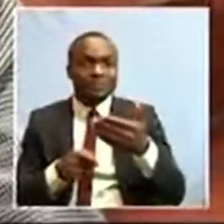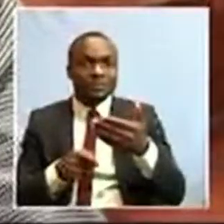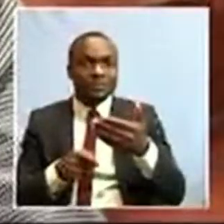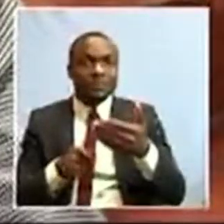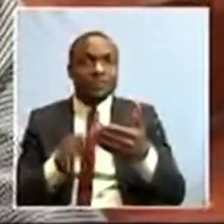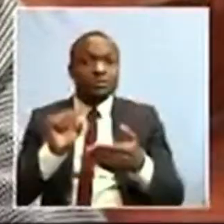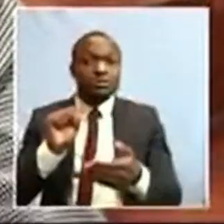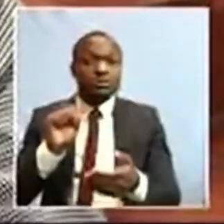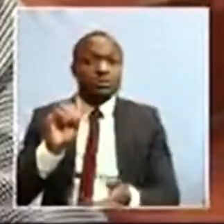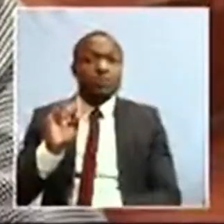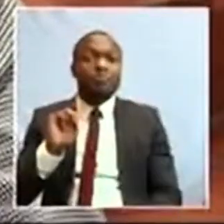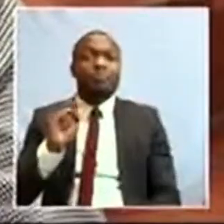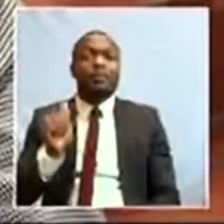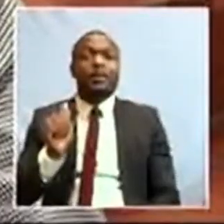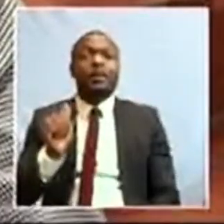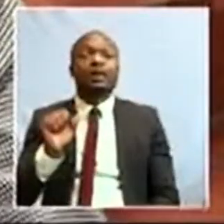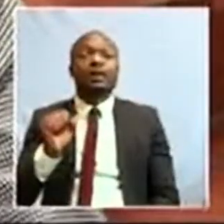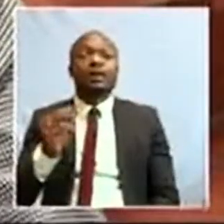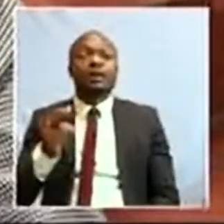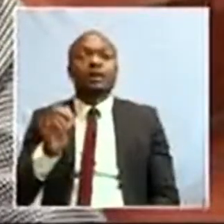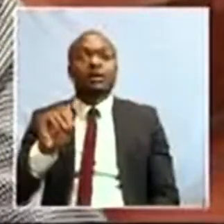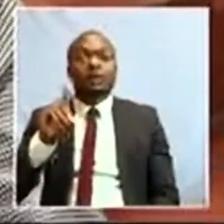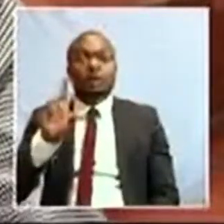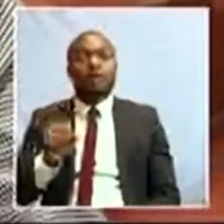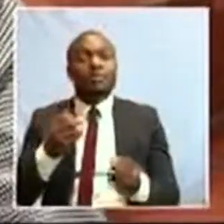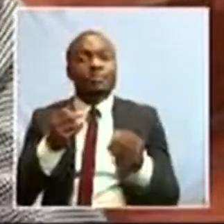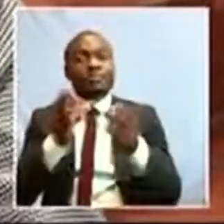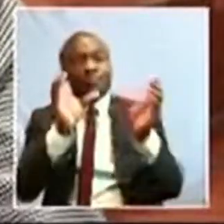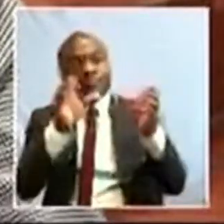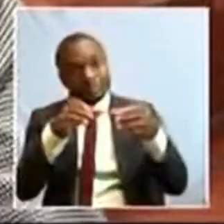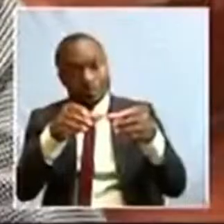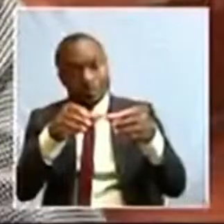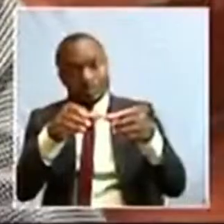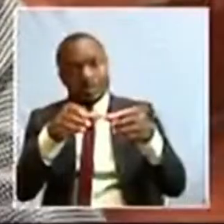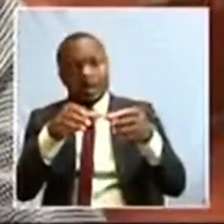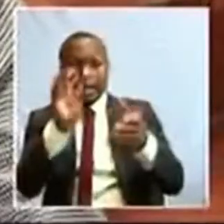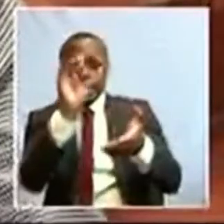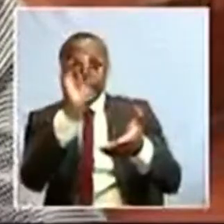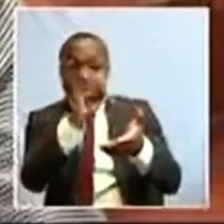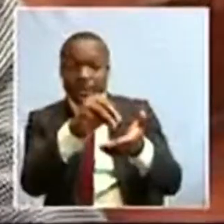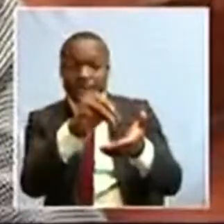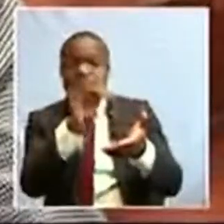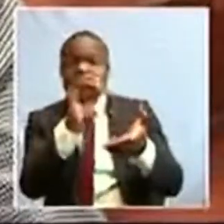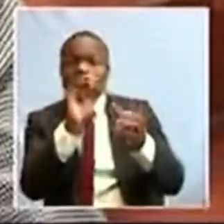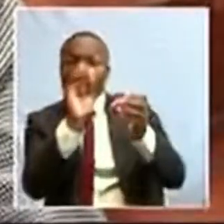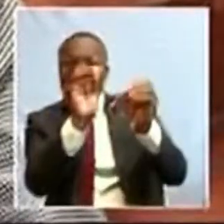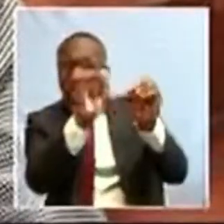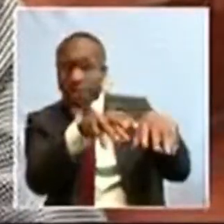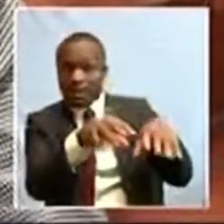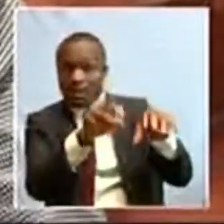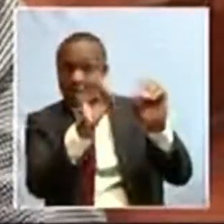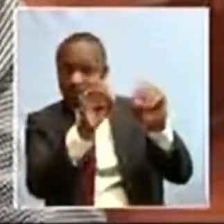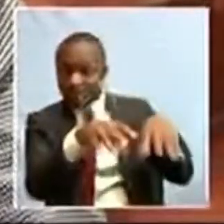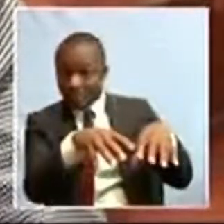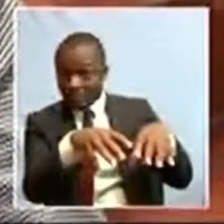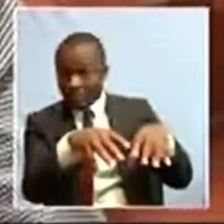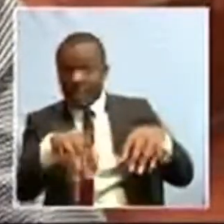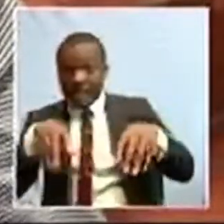shops. And this is why, Chair, most of the councils have actually stocked the hand pump spare